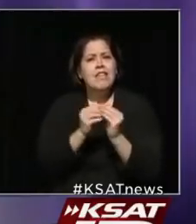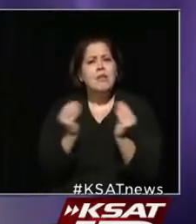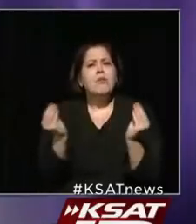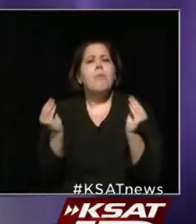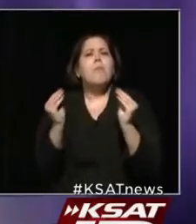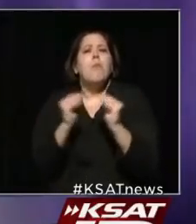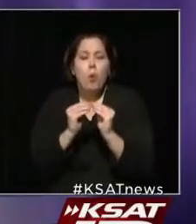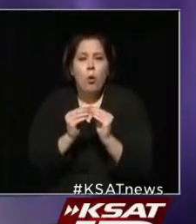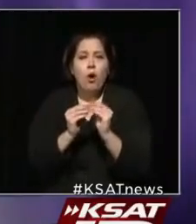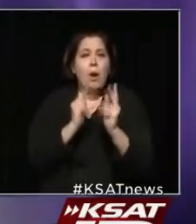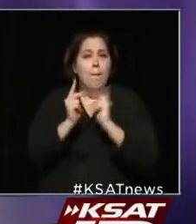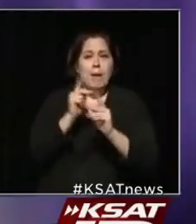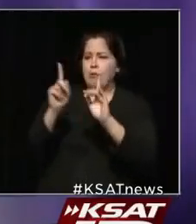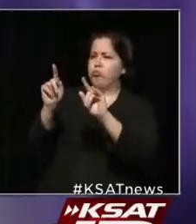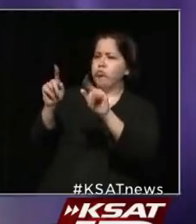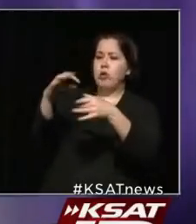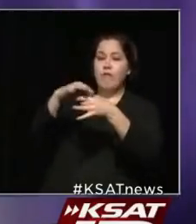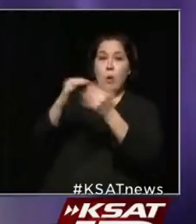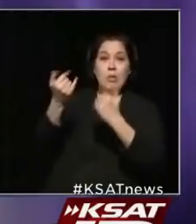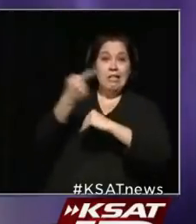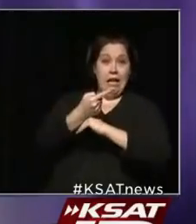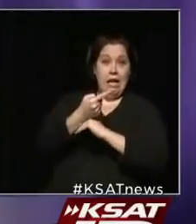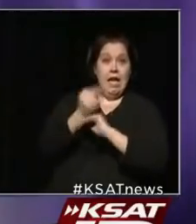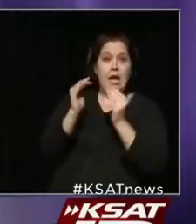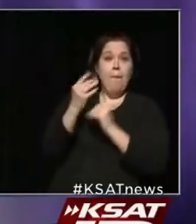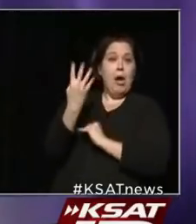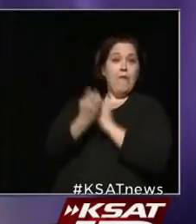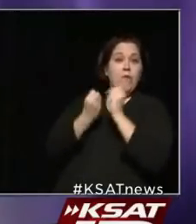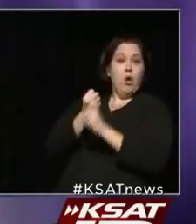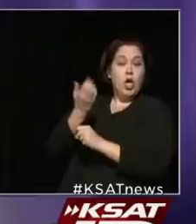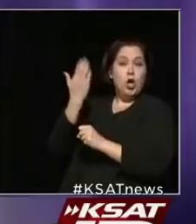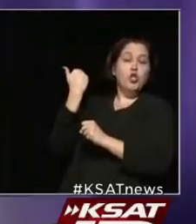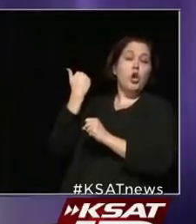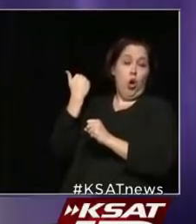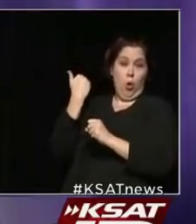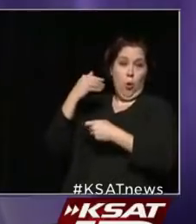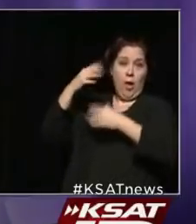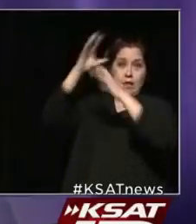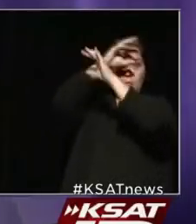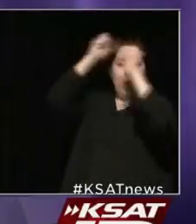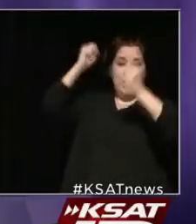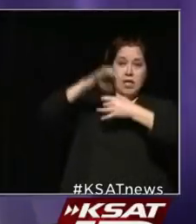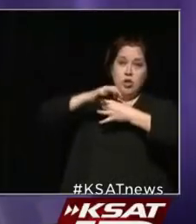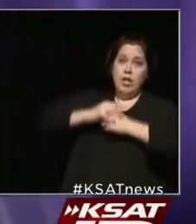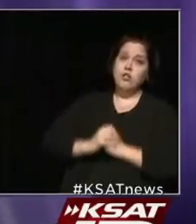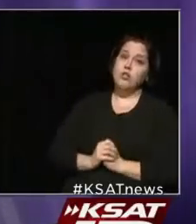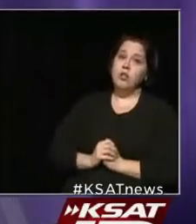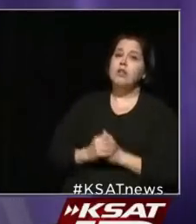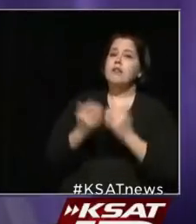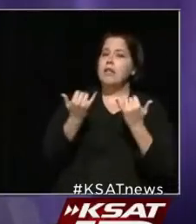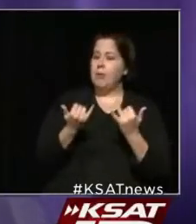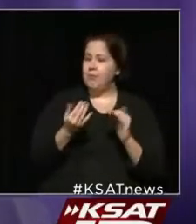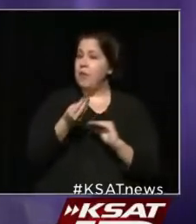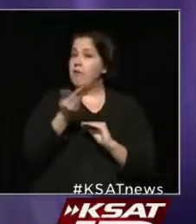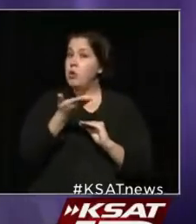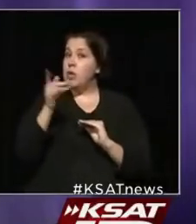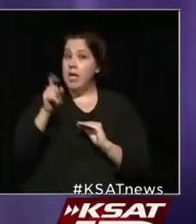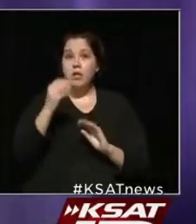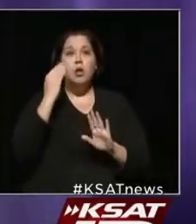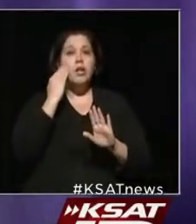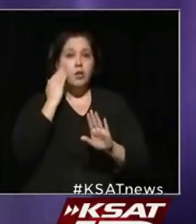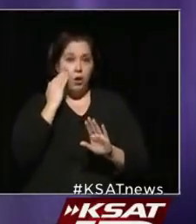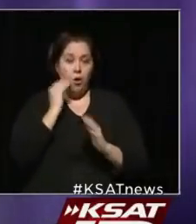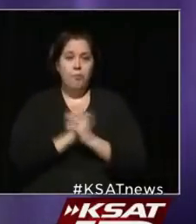people going to the polls today than went 4 years ago in the last presidential election. Now, a couple of things that we need to be aware